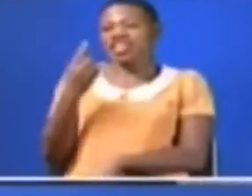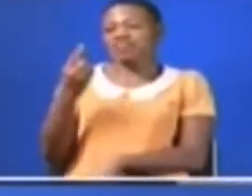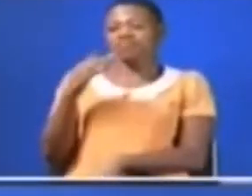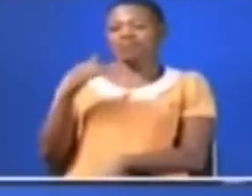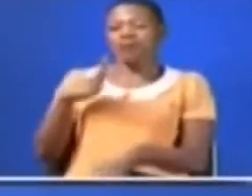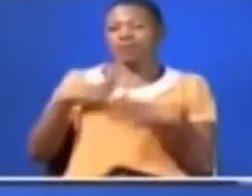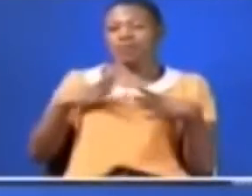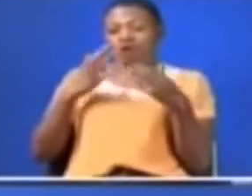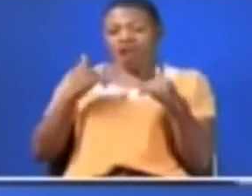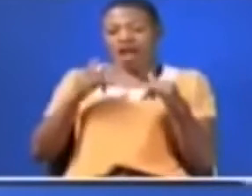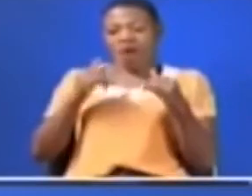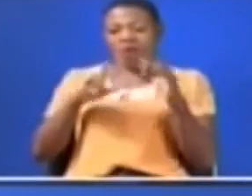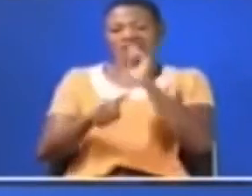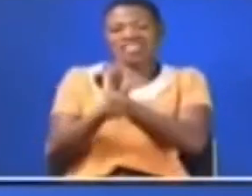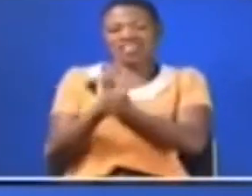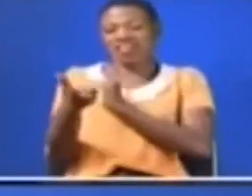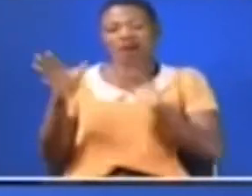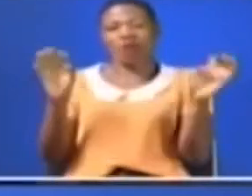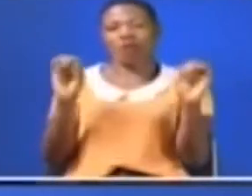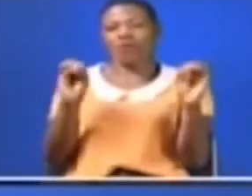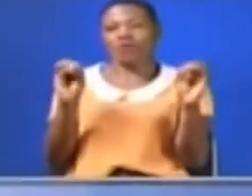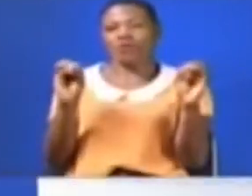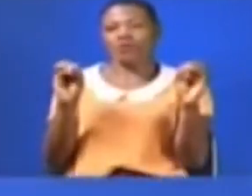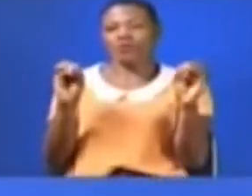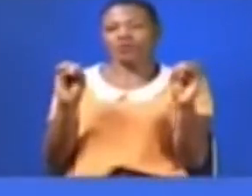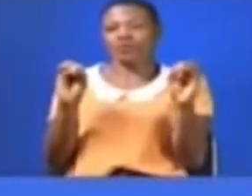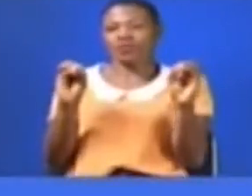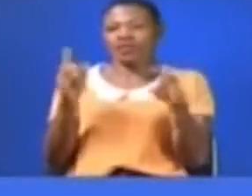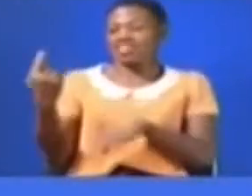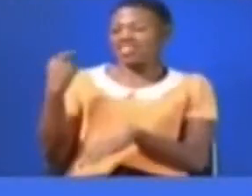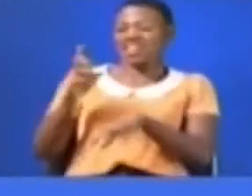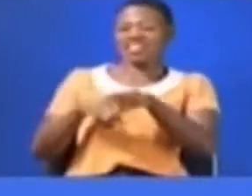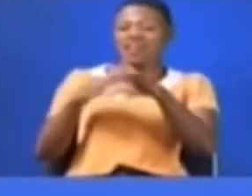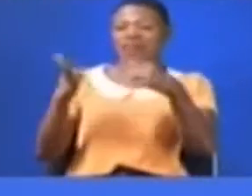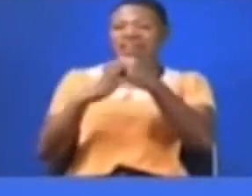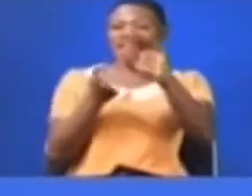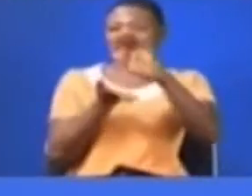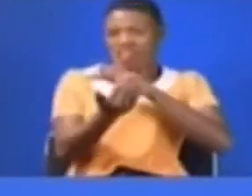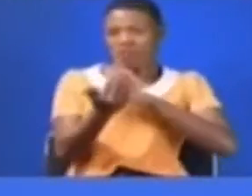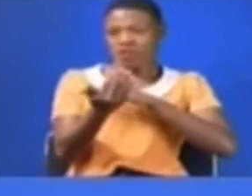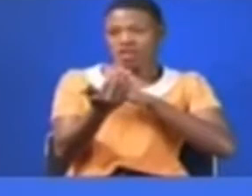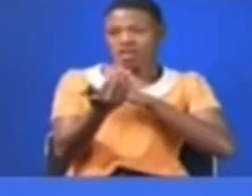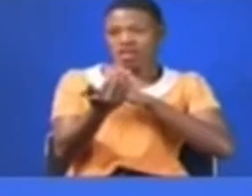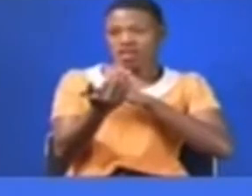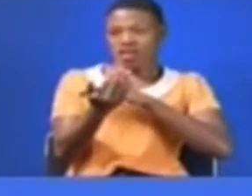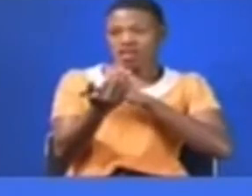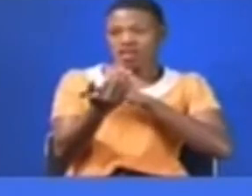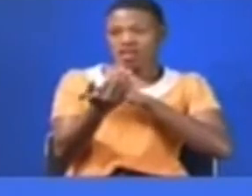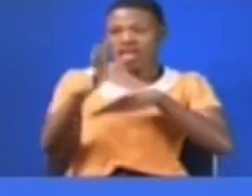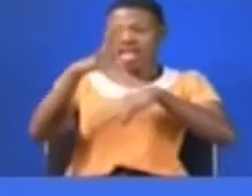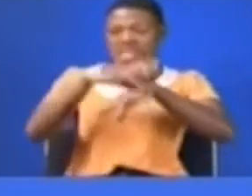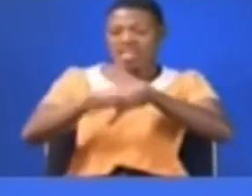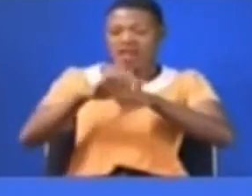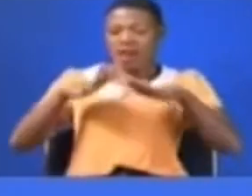patients are now out of danger. Yesterday, around 9 a.m., we received people who are